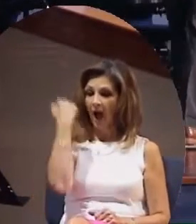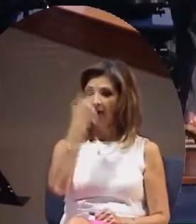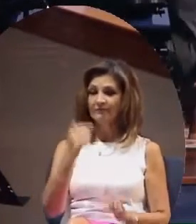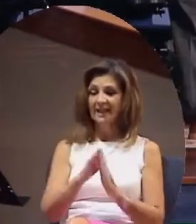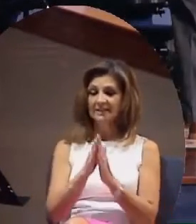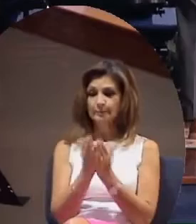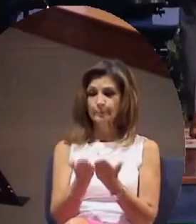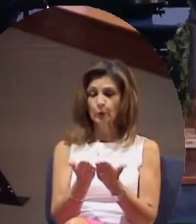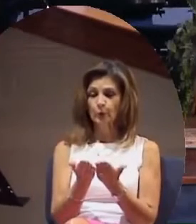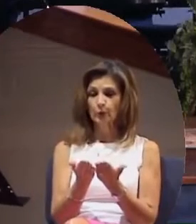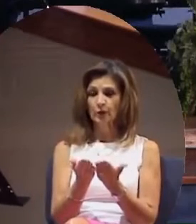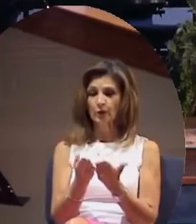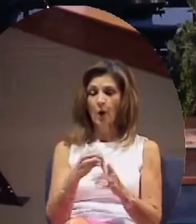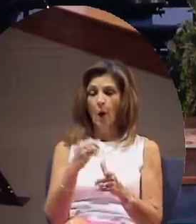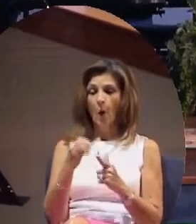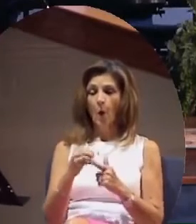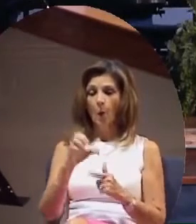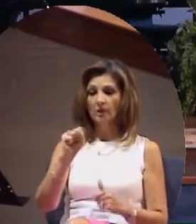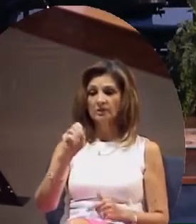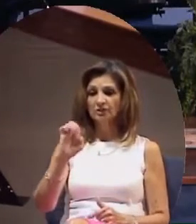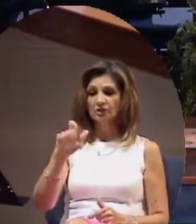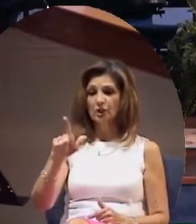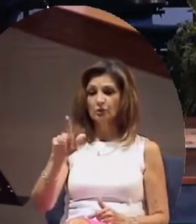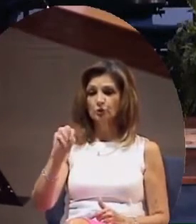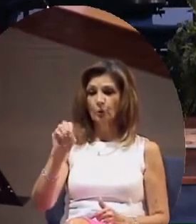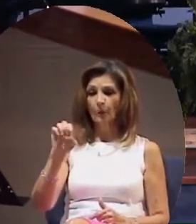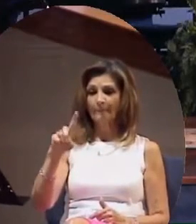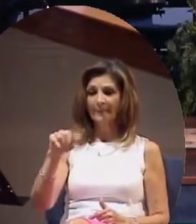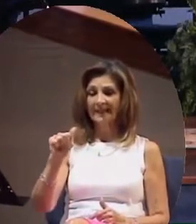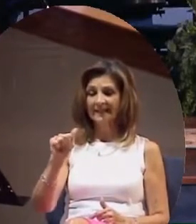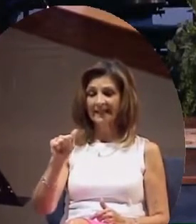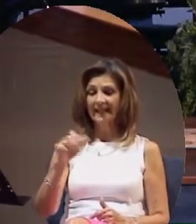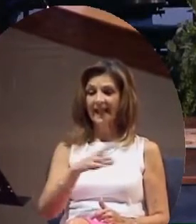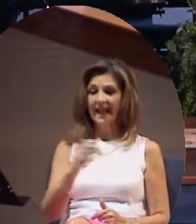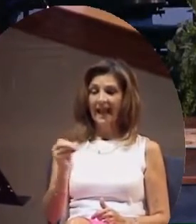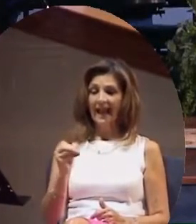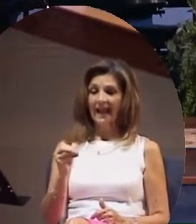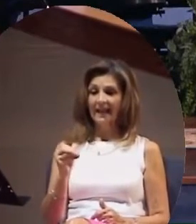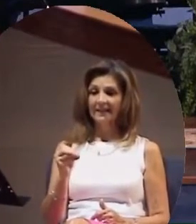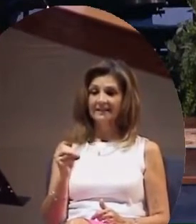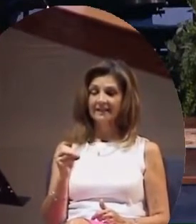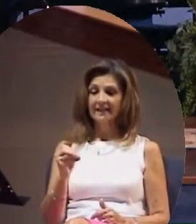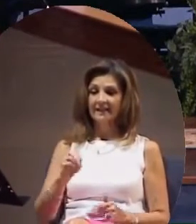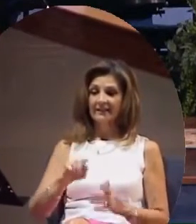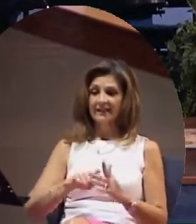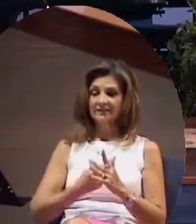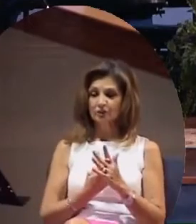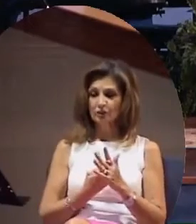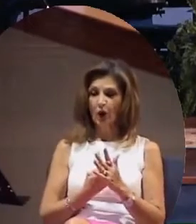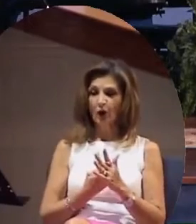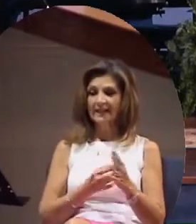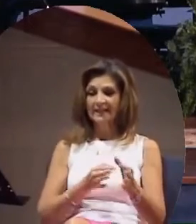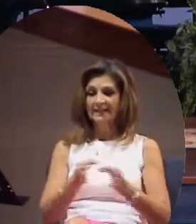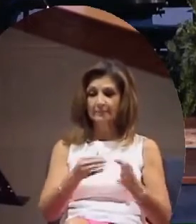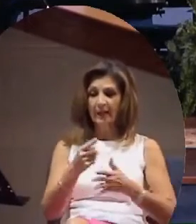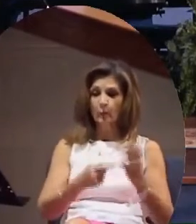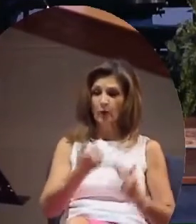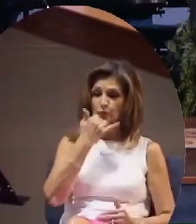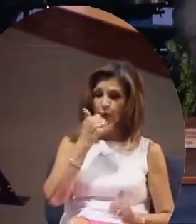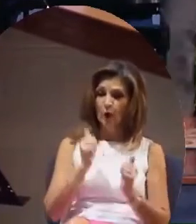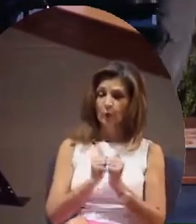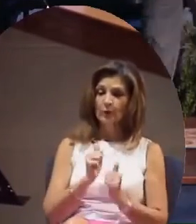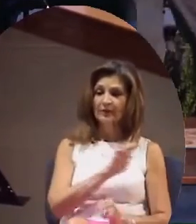to get on the social media and they're going to go to giving parables about what's wrong with your